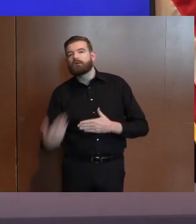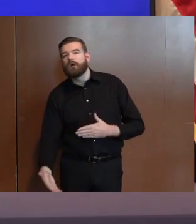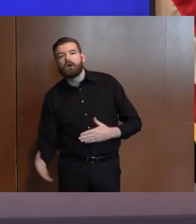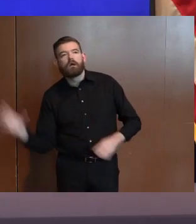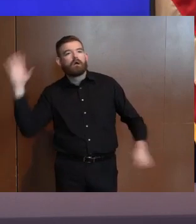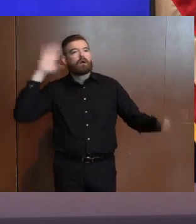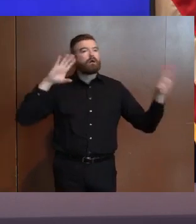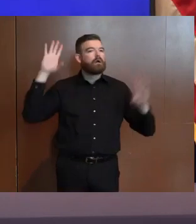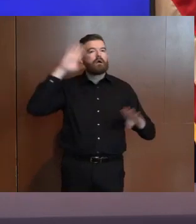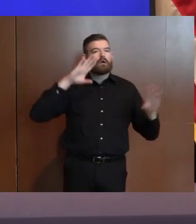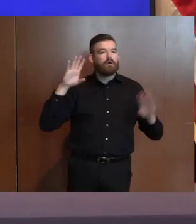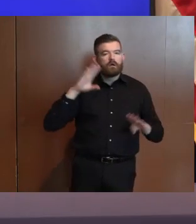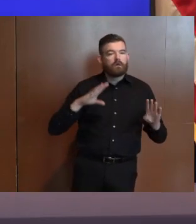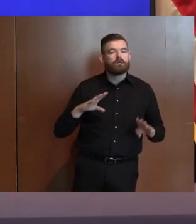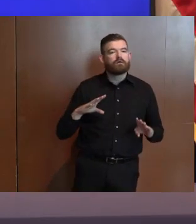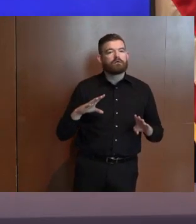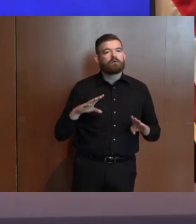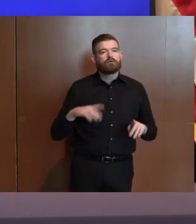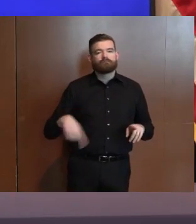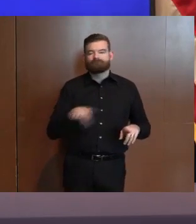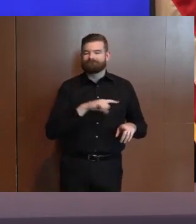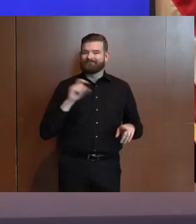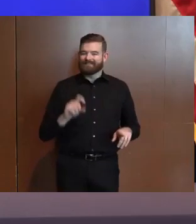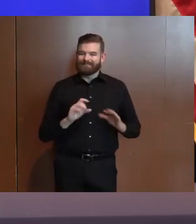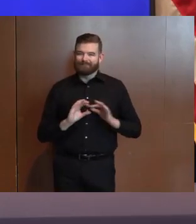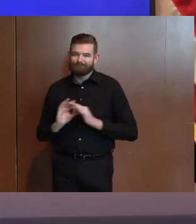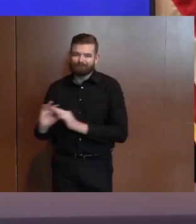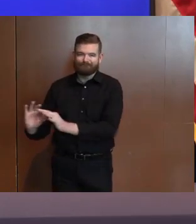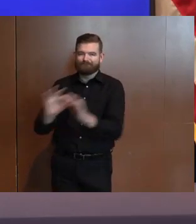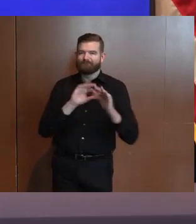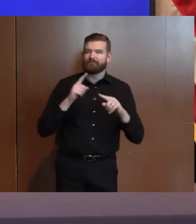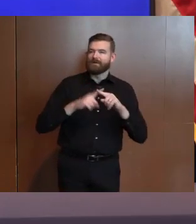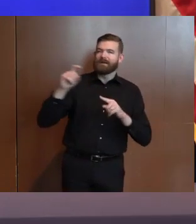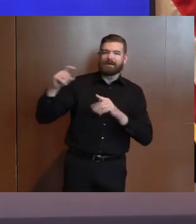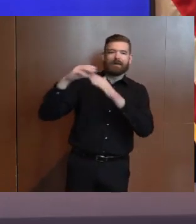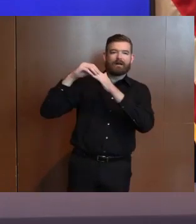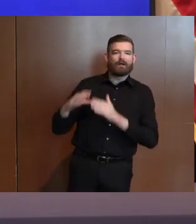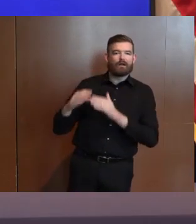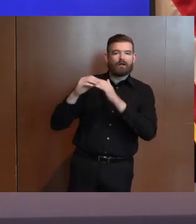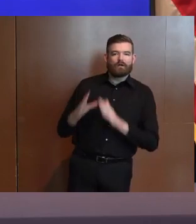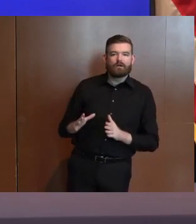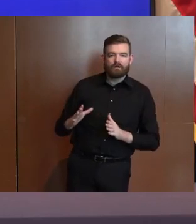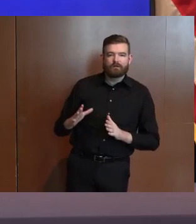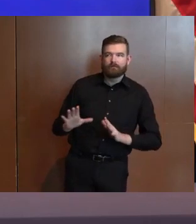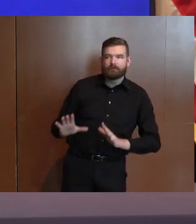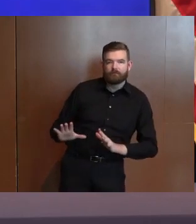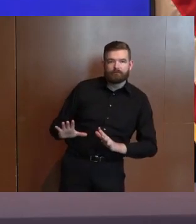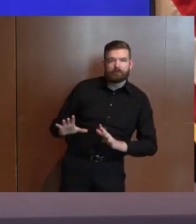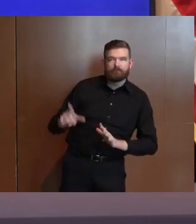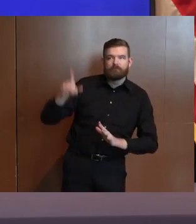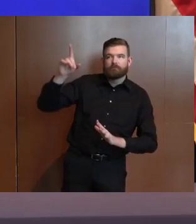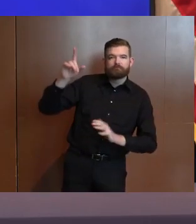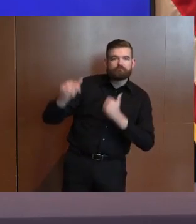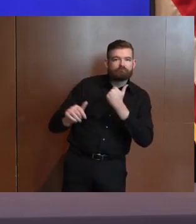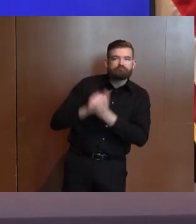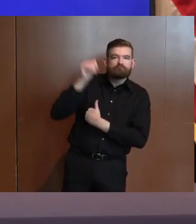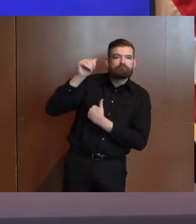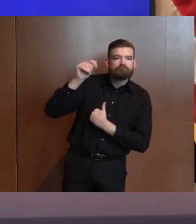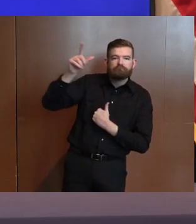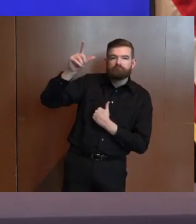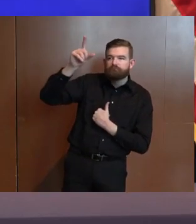for everybody to come together with the pending threat, in their case, of the Germans both bombing and then